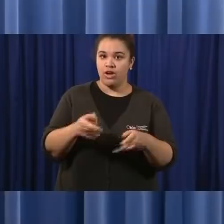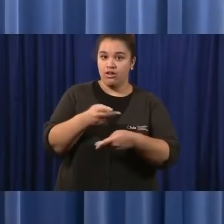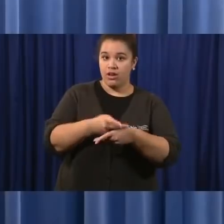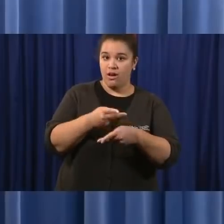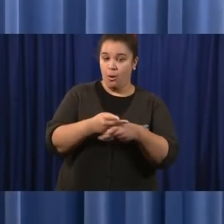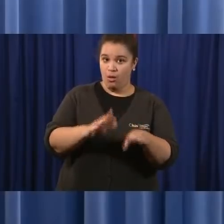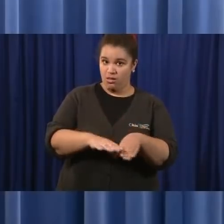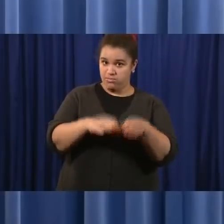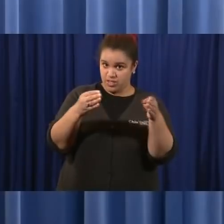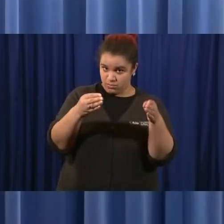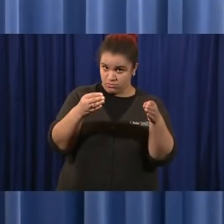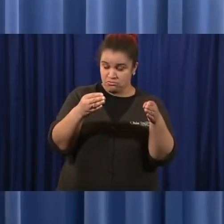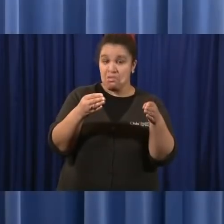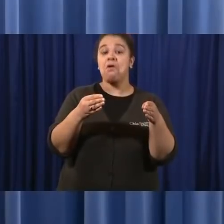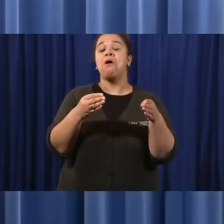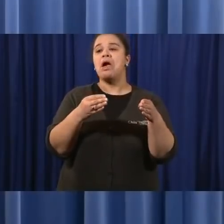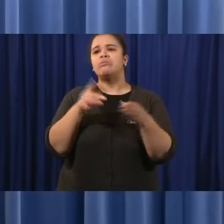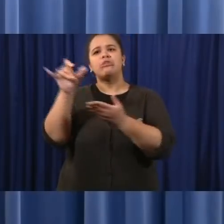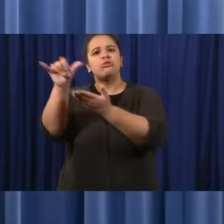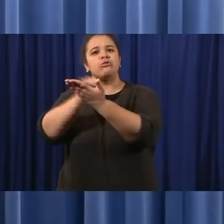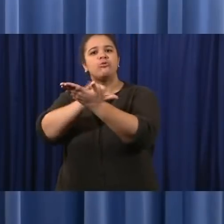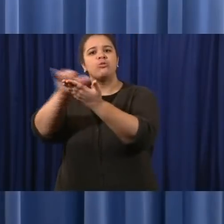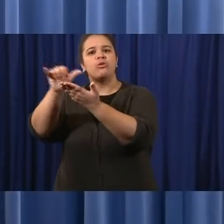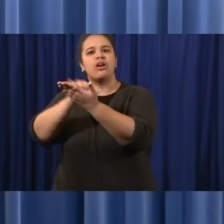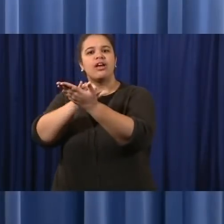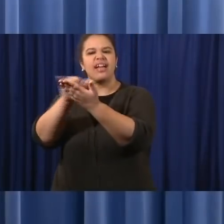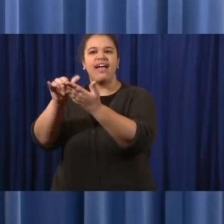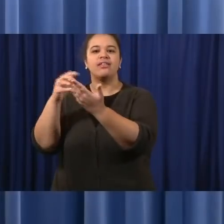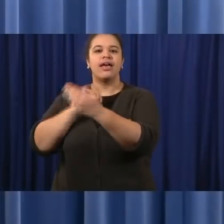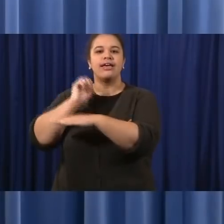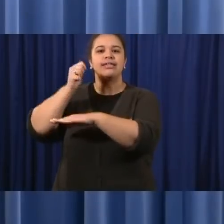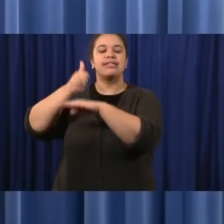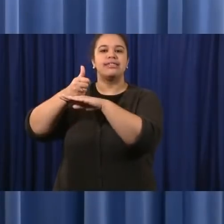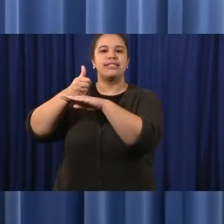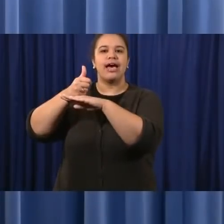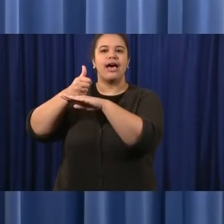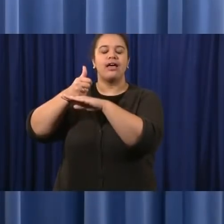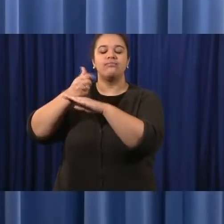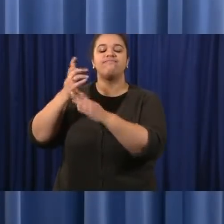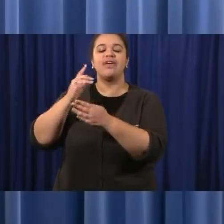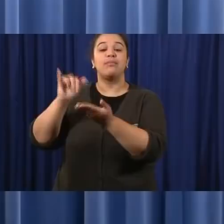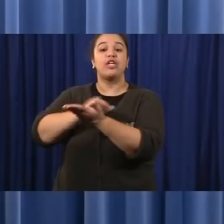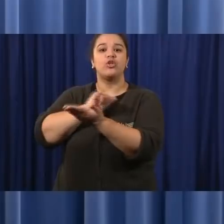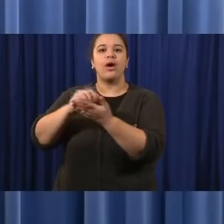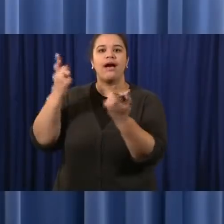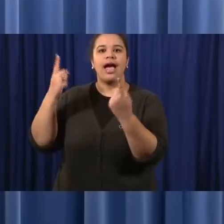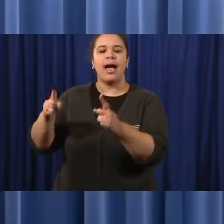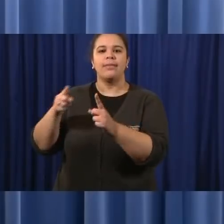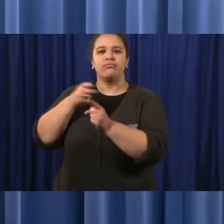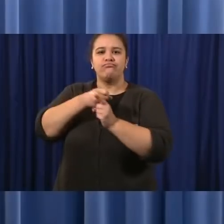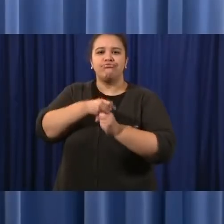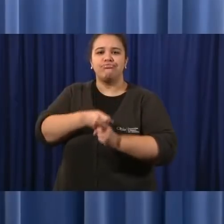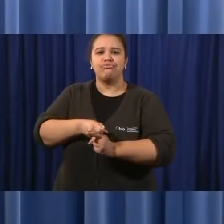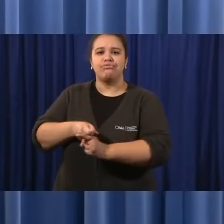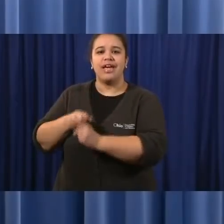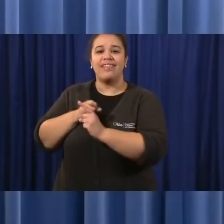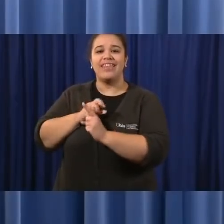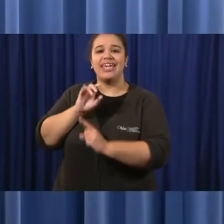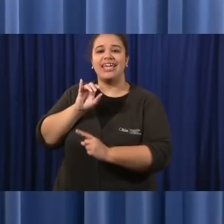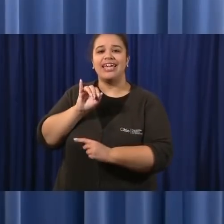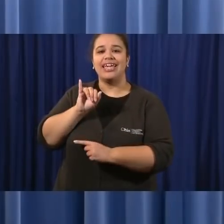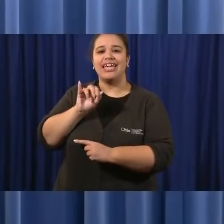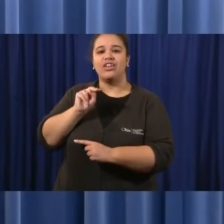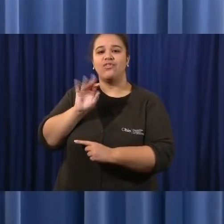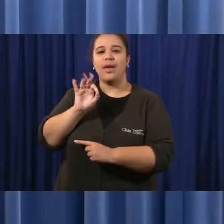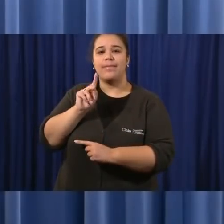we're seeing the new condition out of New York, multi-system inflammatory syndrome in children that they believe is related to COVID-19,